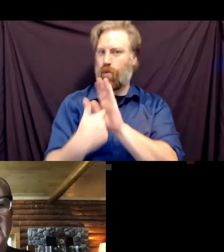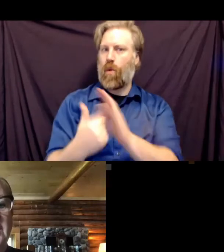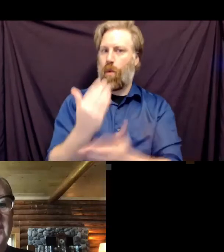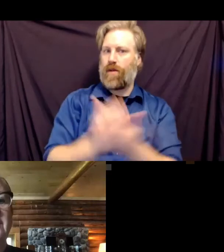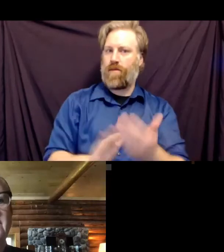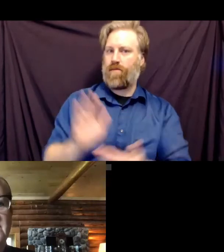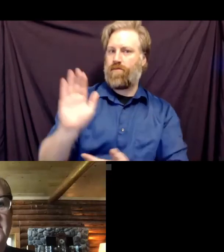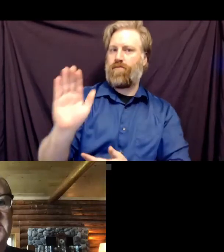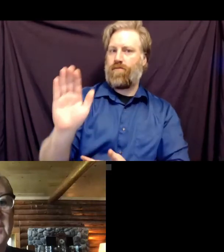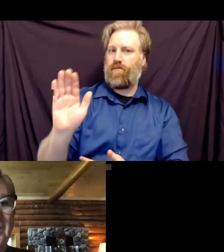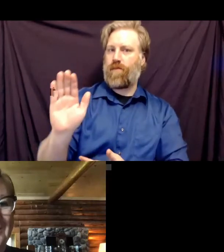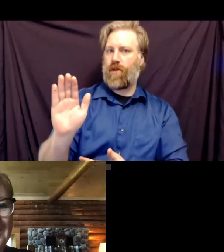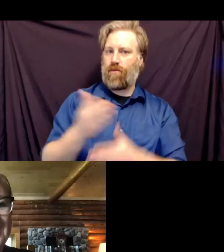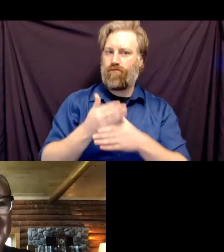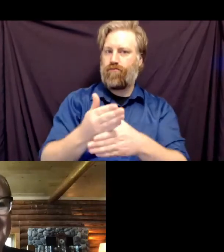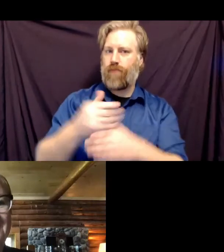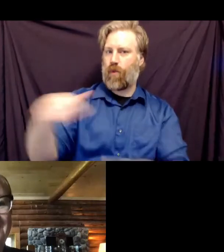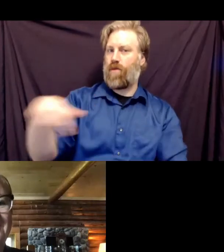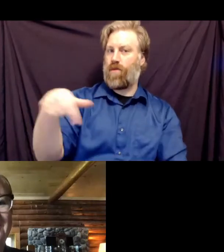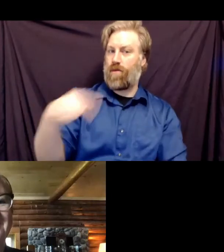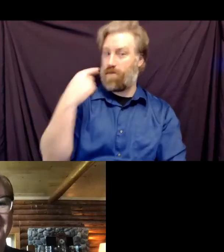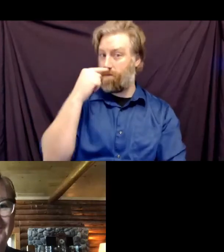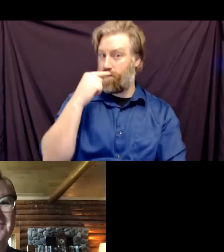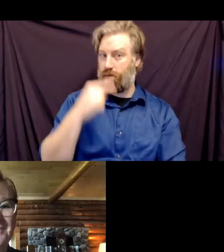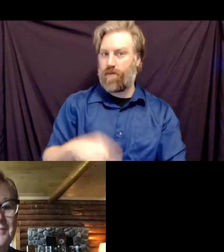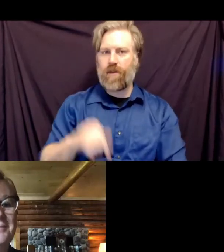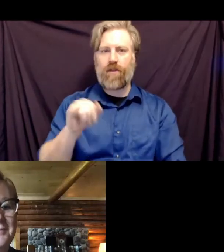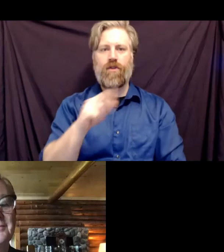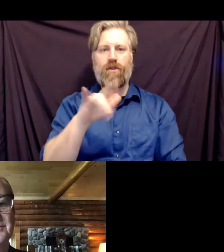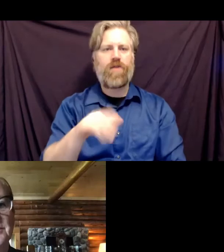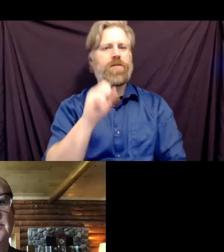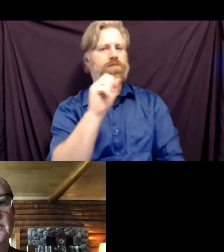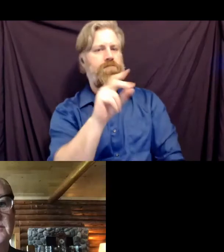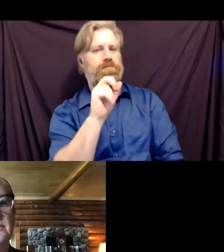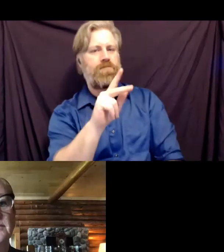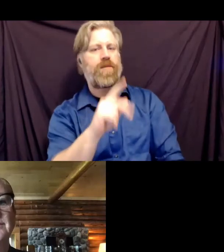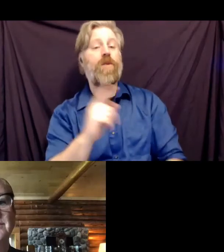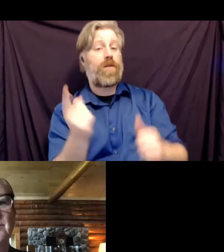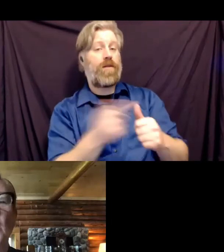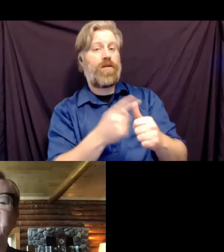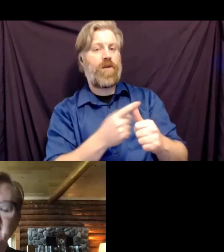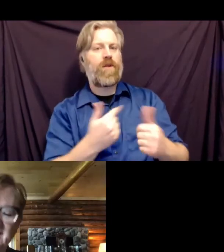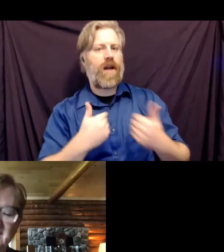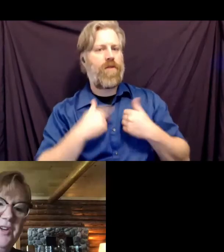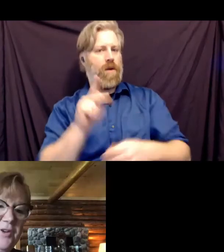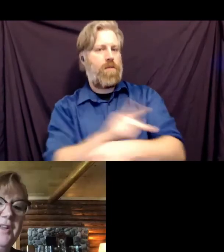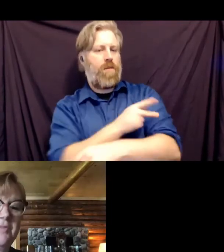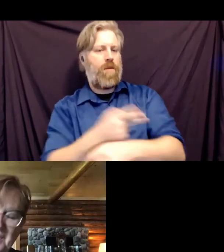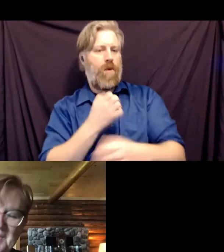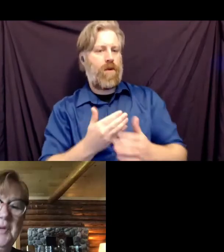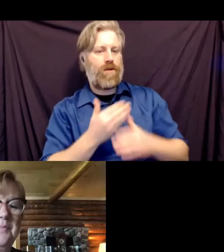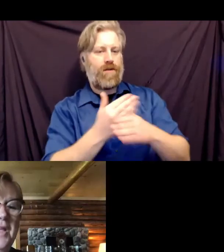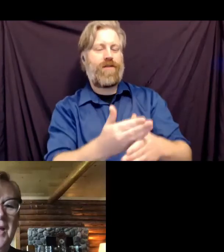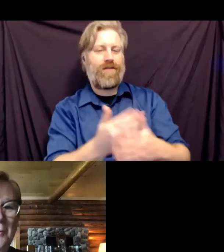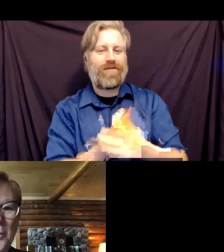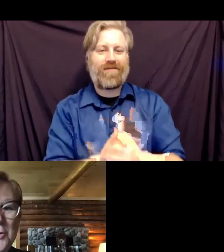your gift of sharing Qigong. okay. And if I may, I'm going to just share a very brief poem. Oh yeah, that's your other gift. Please